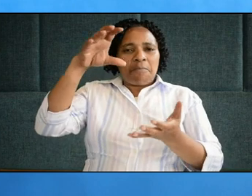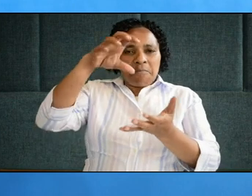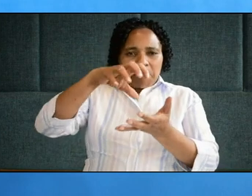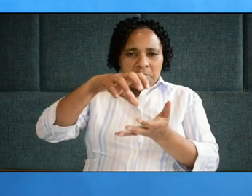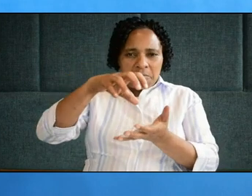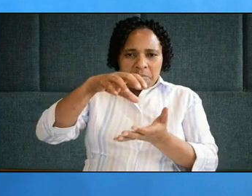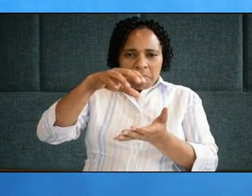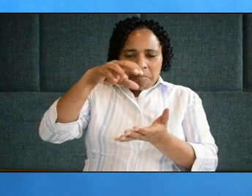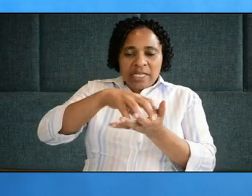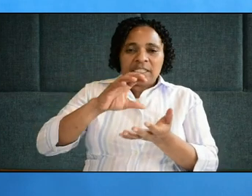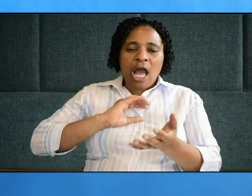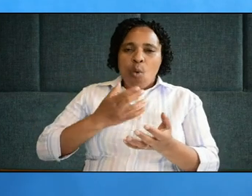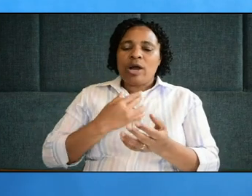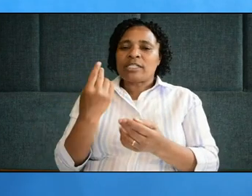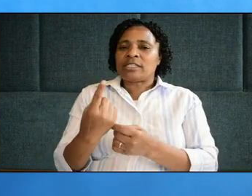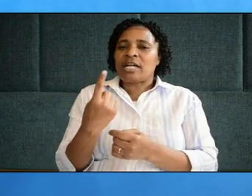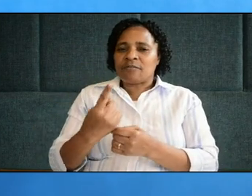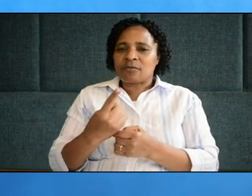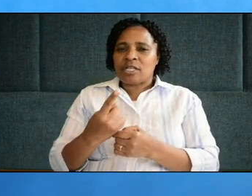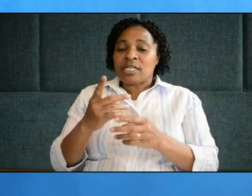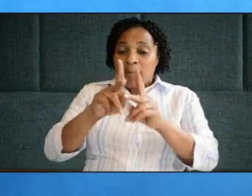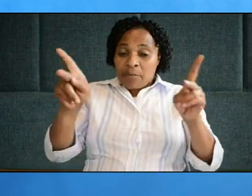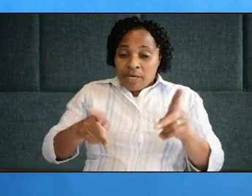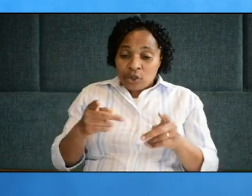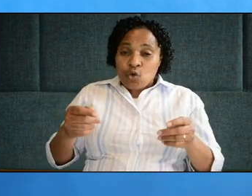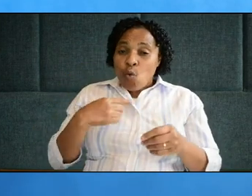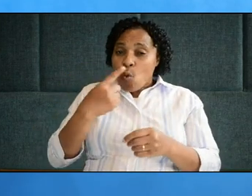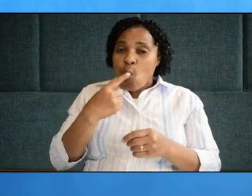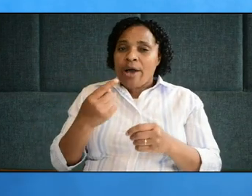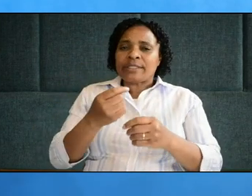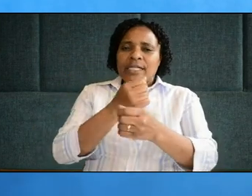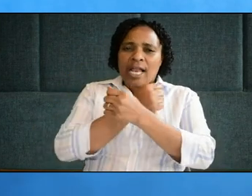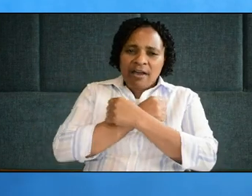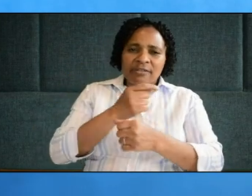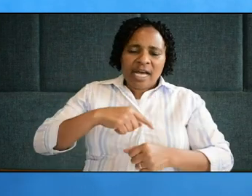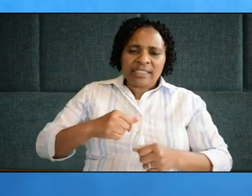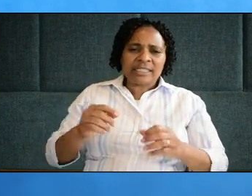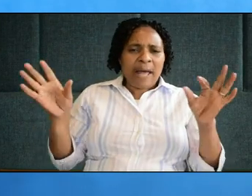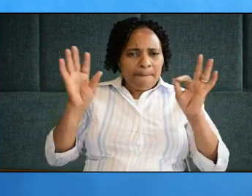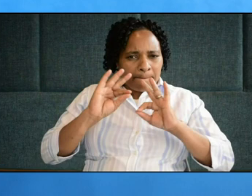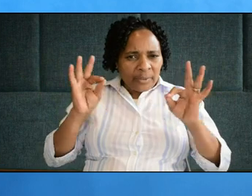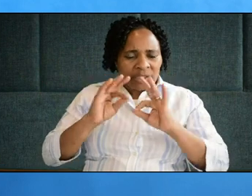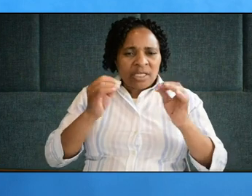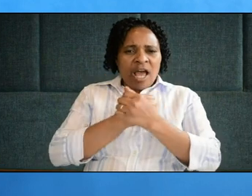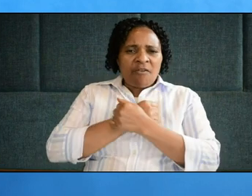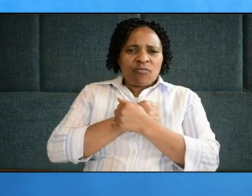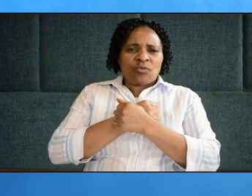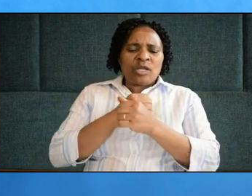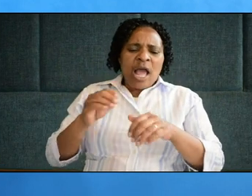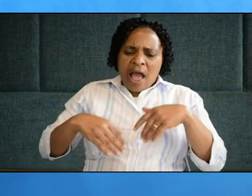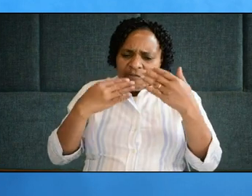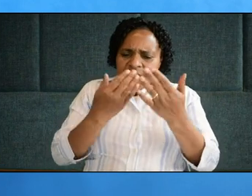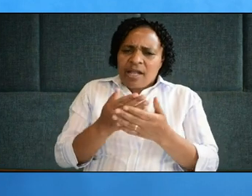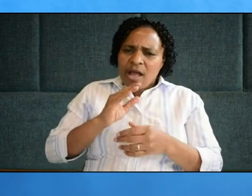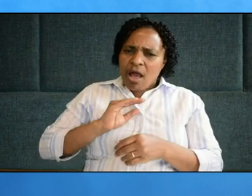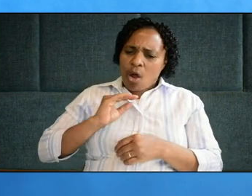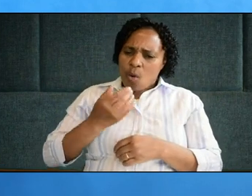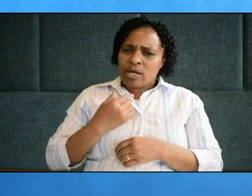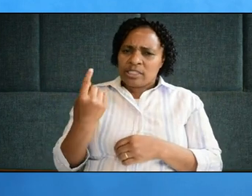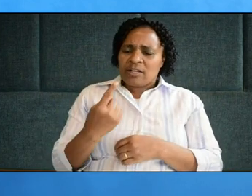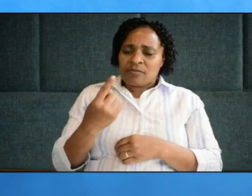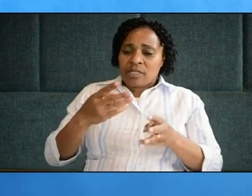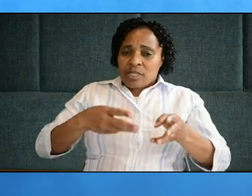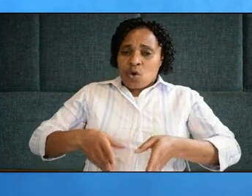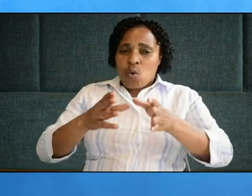right relation to him who has loved us with an amazing love. Let us avail ourselves of the means provided for us